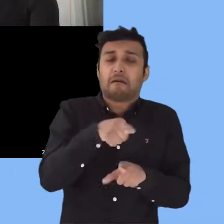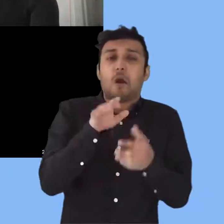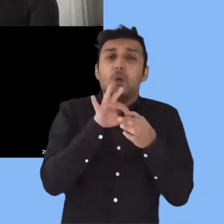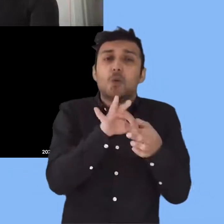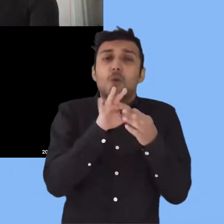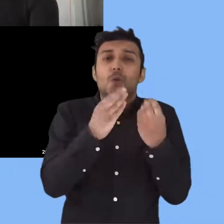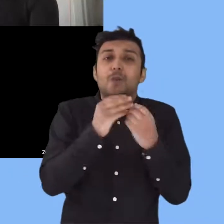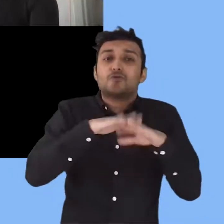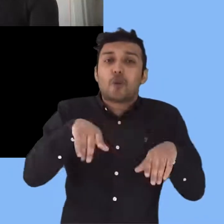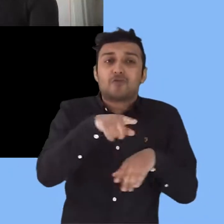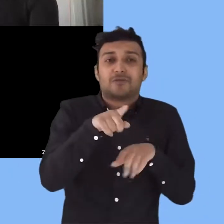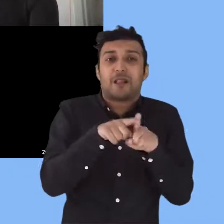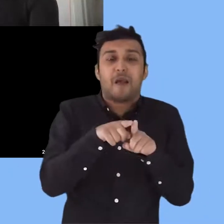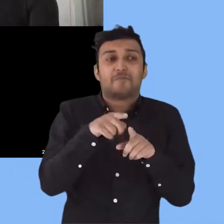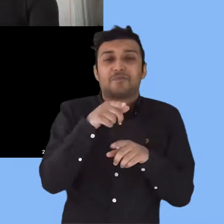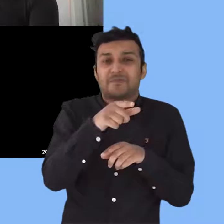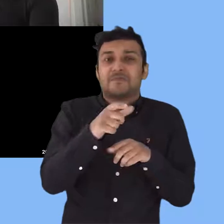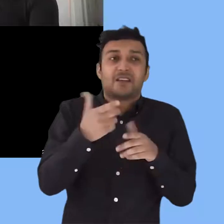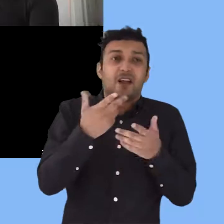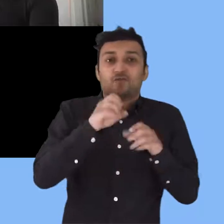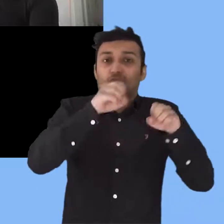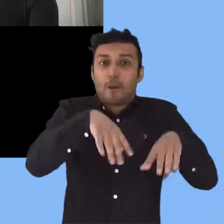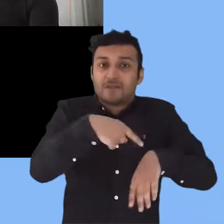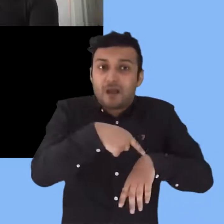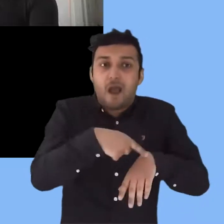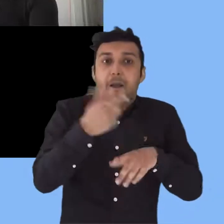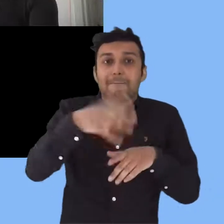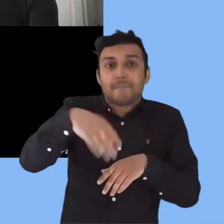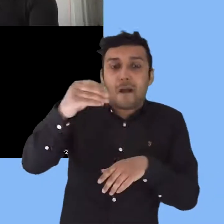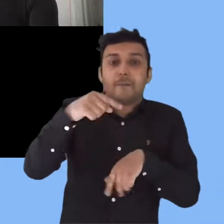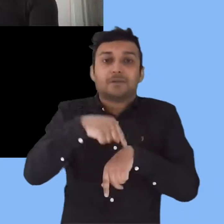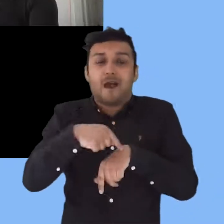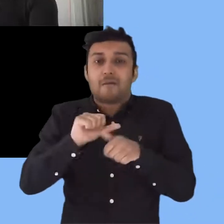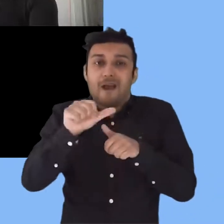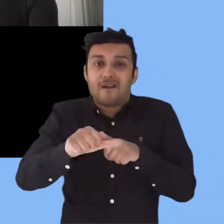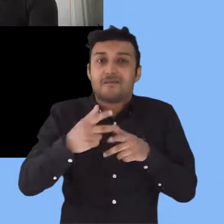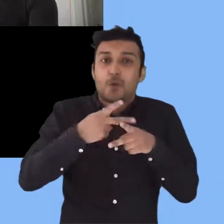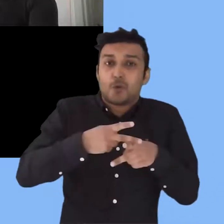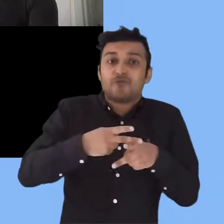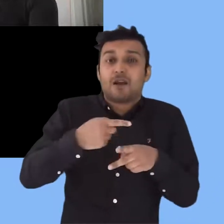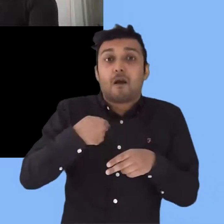bit more at drop off and pick up time. The relationships are there, and there are opportunities that we can be having